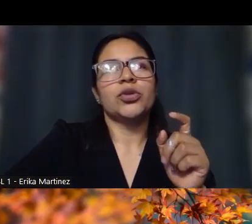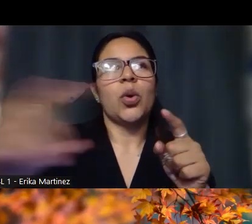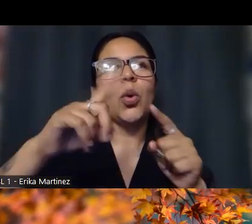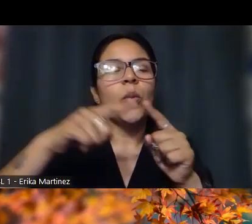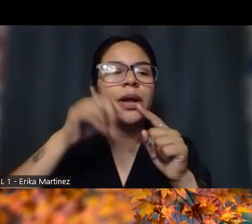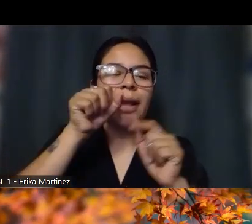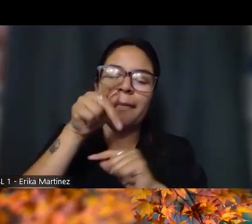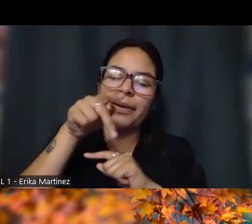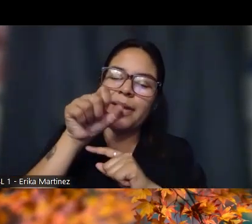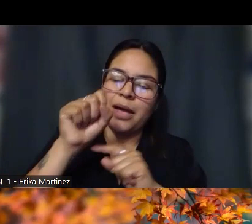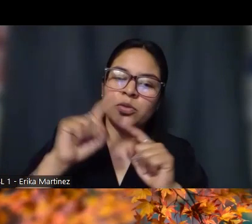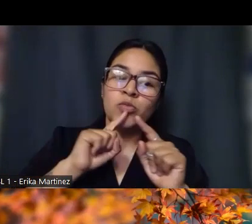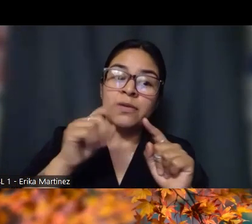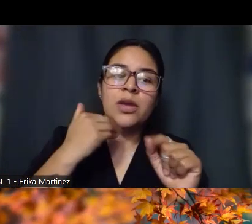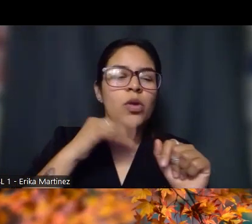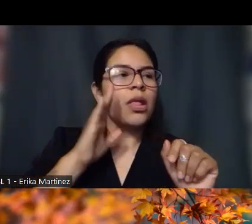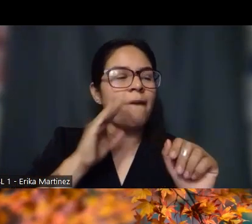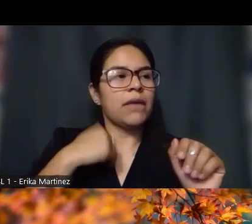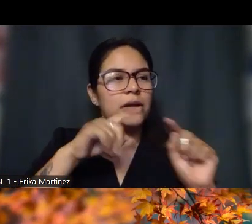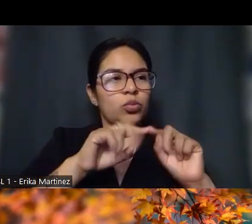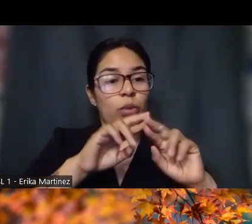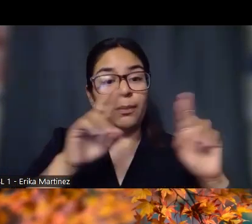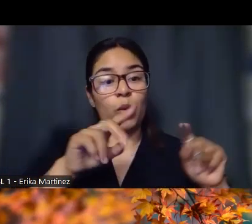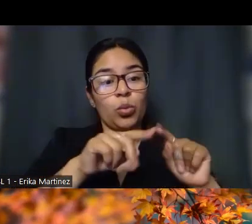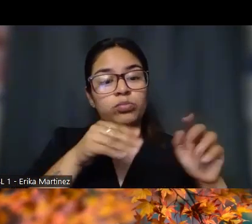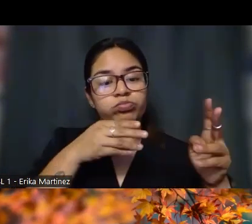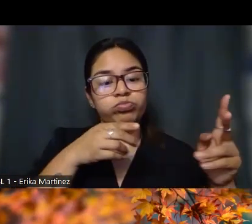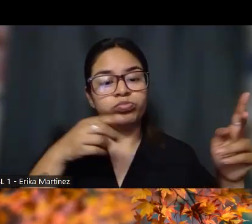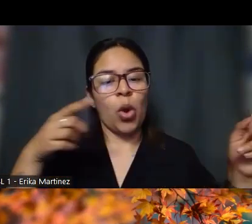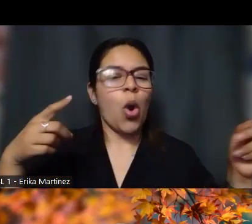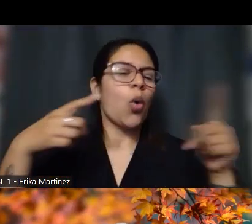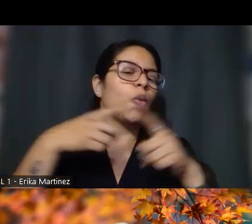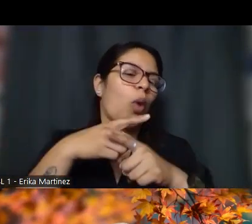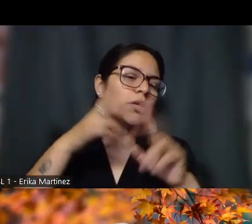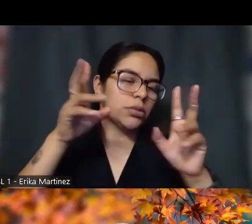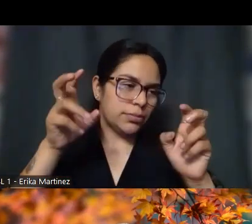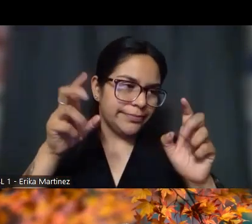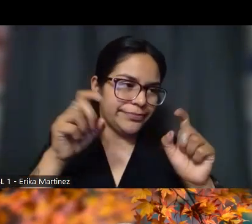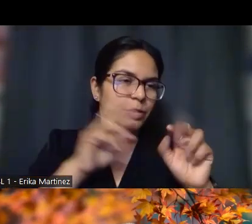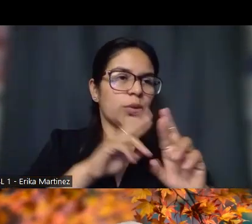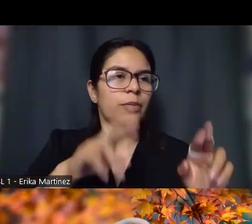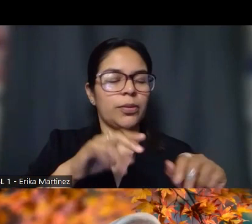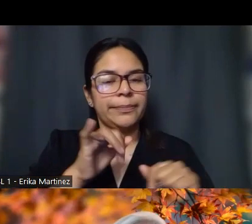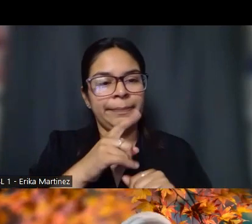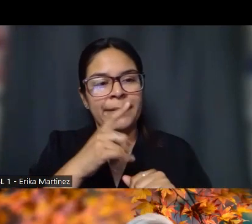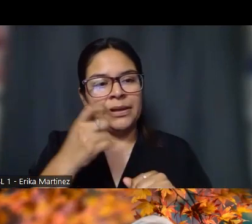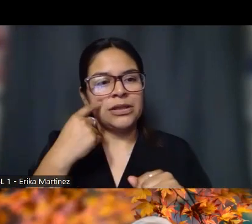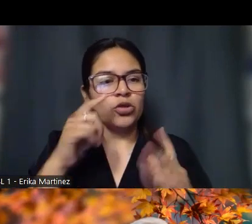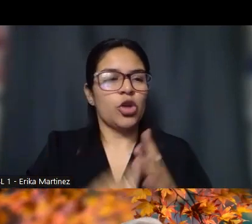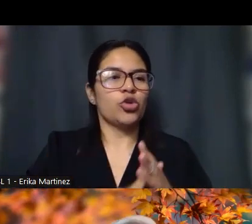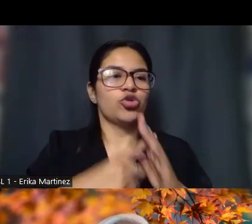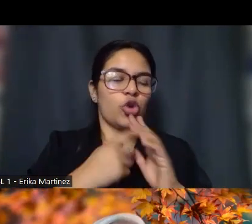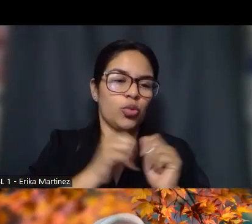please, they should cross report, and they usually will send us the SOC 341, even though they may be the lead in